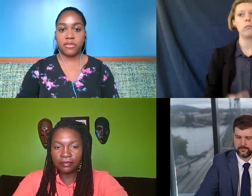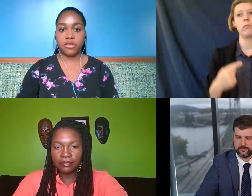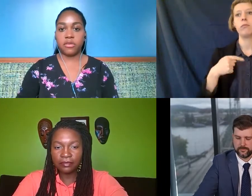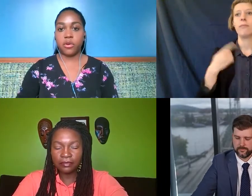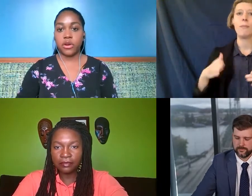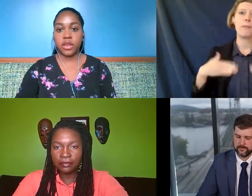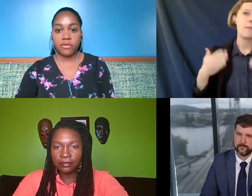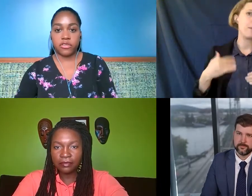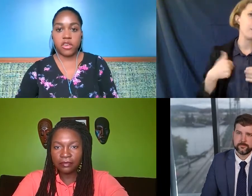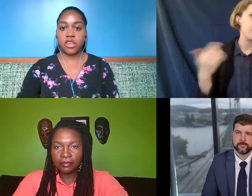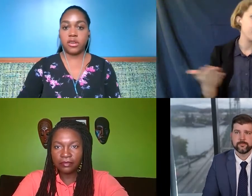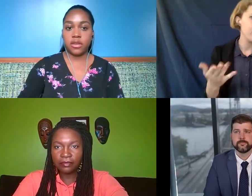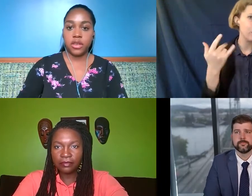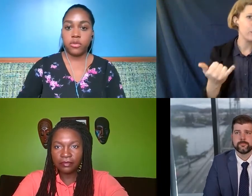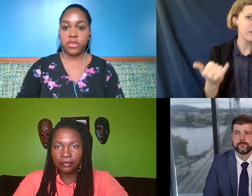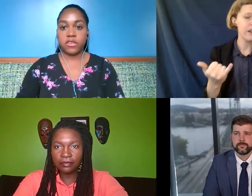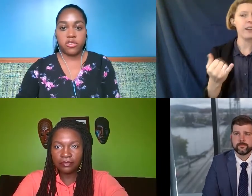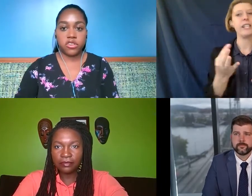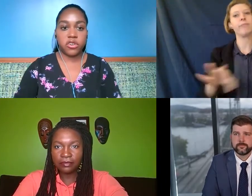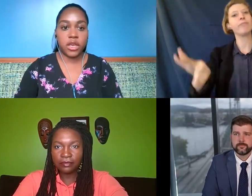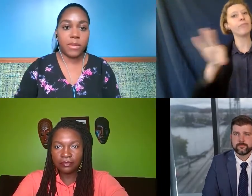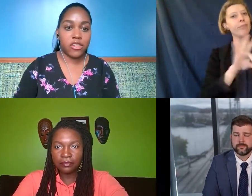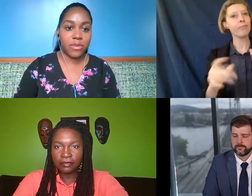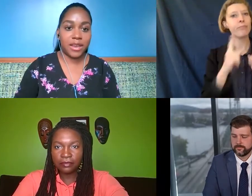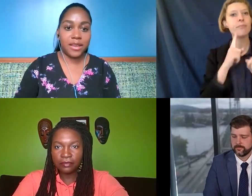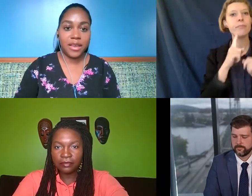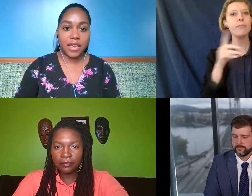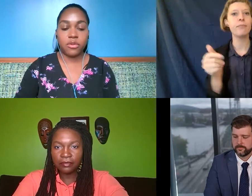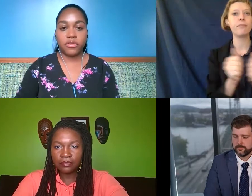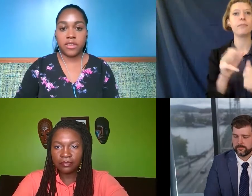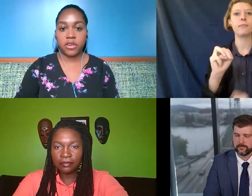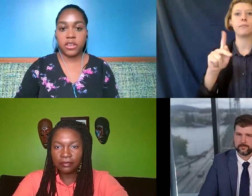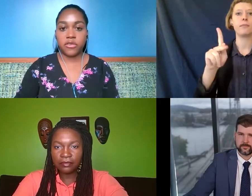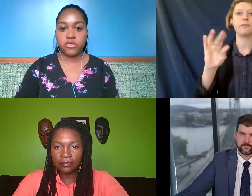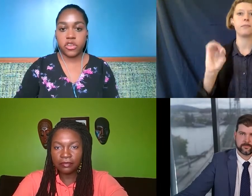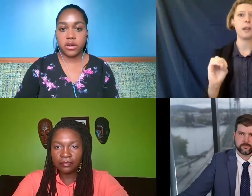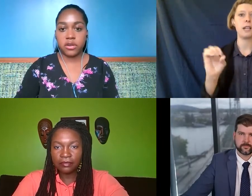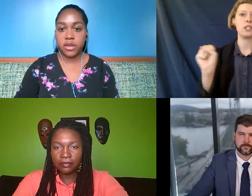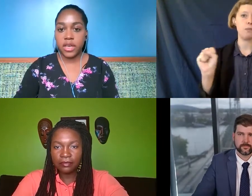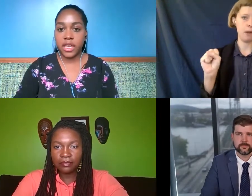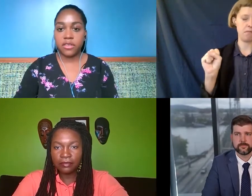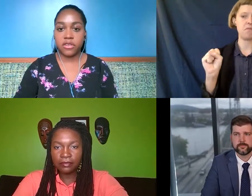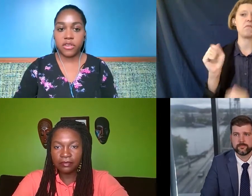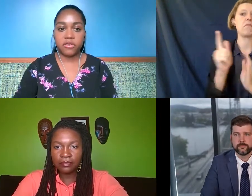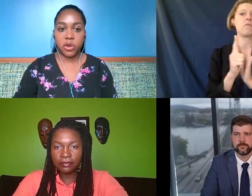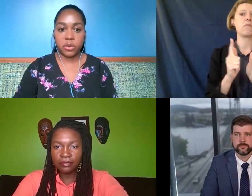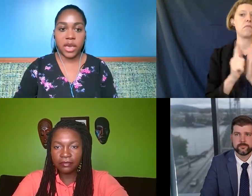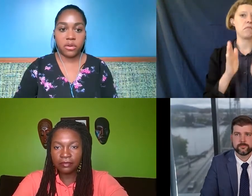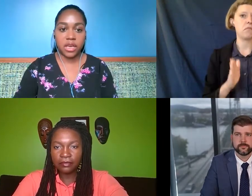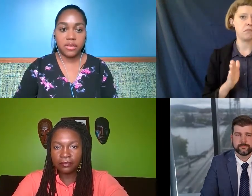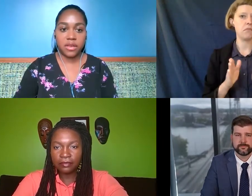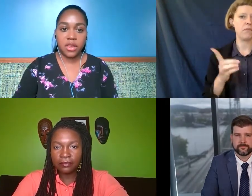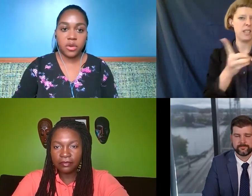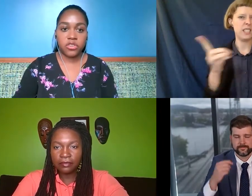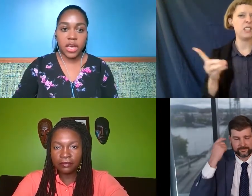us today for this important conversation with District Attorney Mike Schmidt as he reflects on his first year in the service of Multnomah